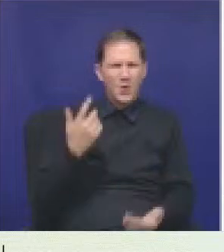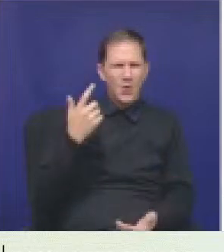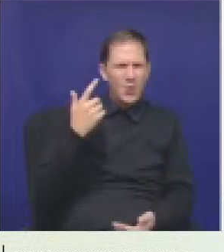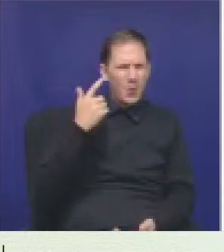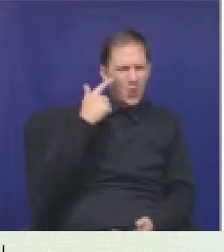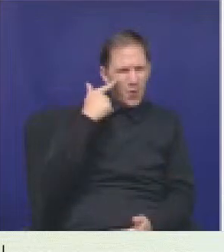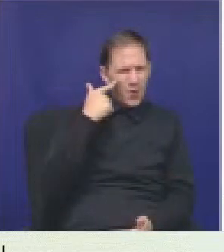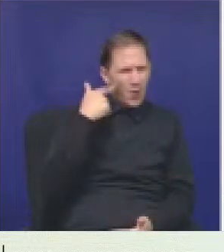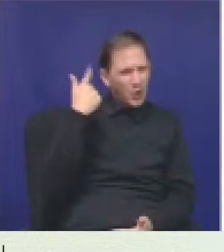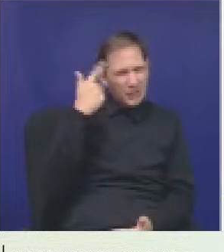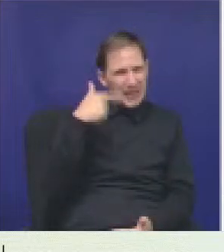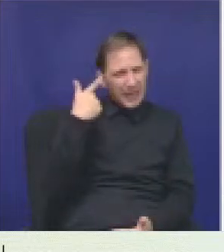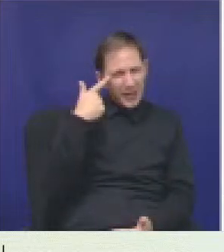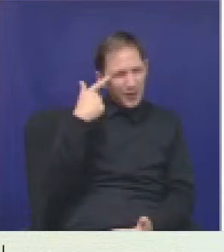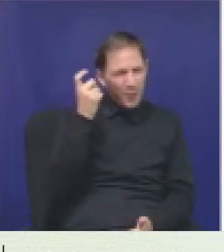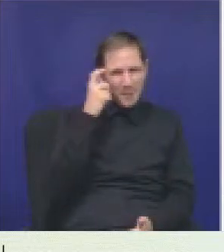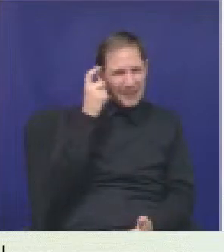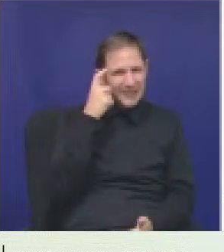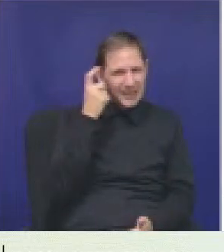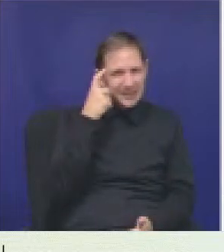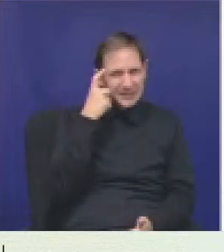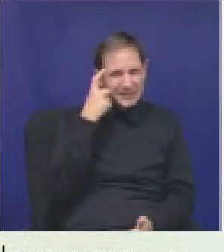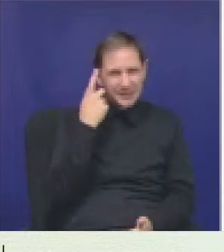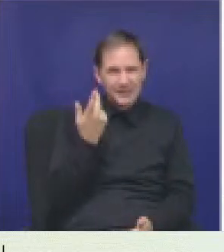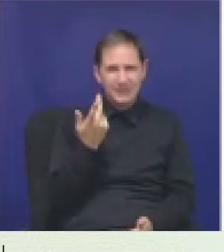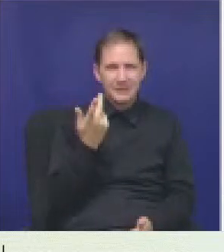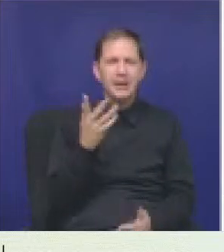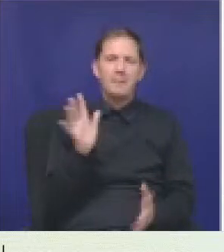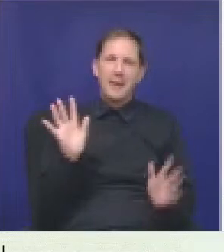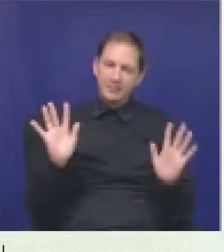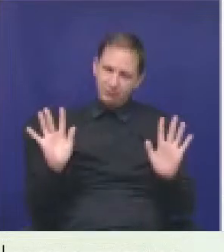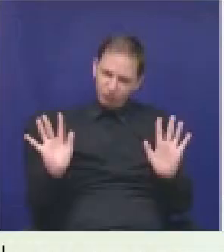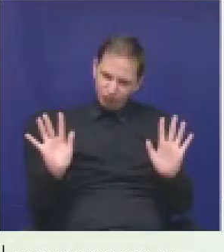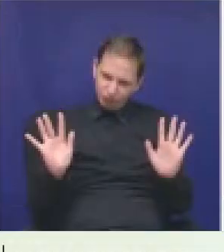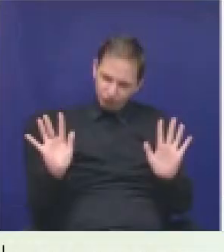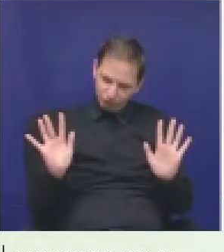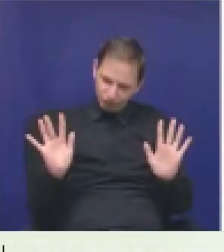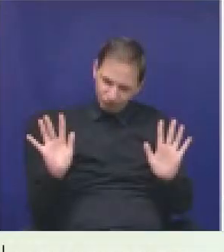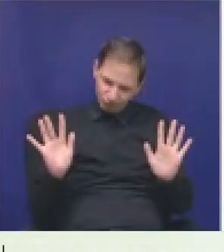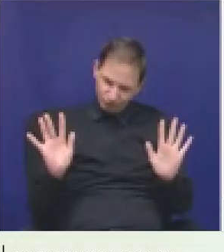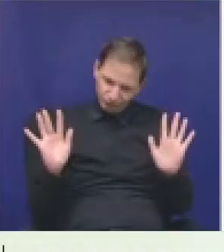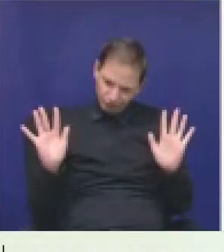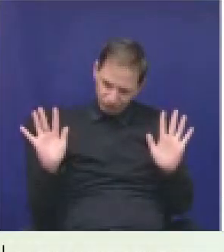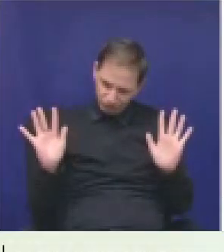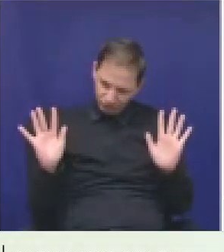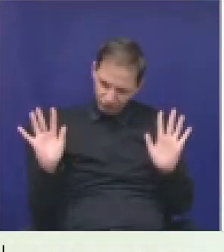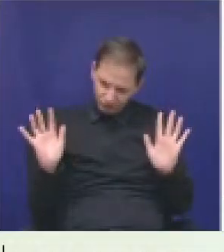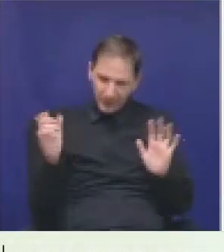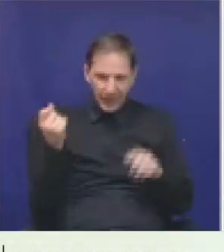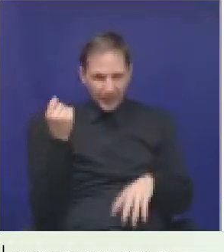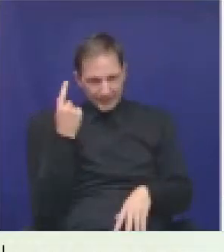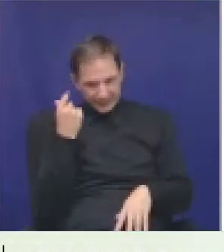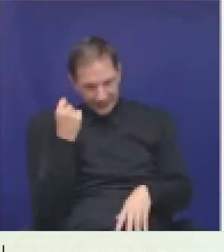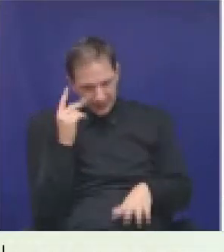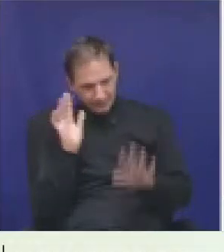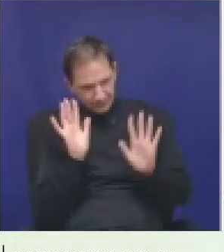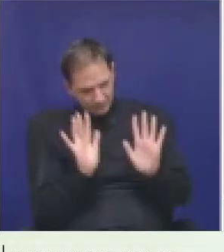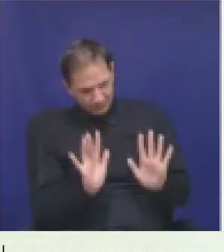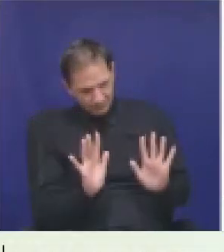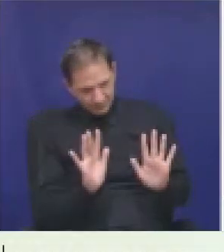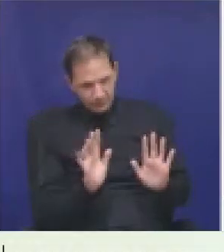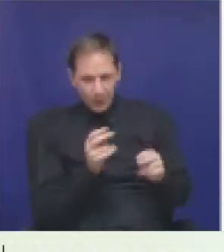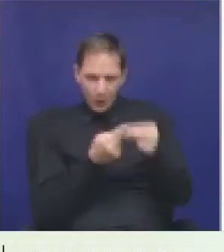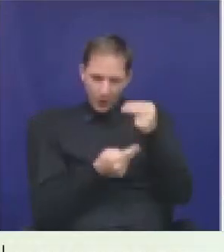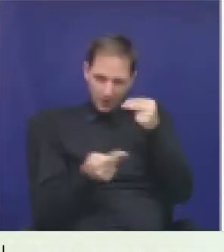of course, I'm not going to be distracted by the Honourable Montana. I'm going to come to him